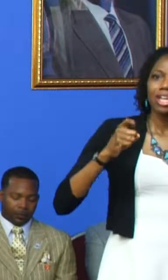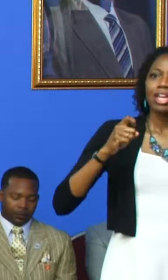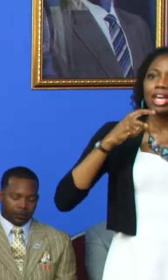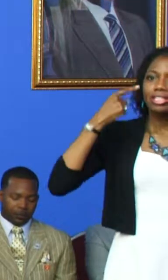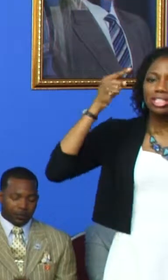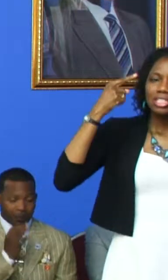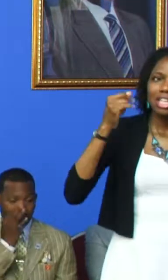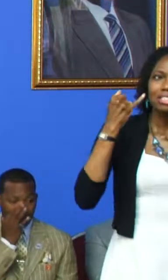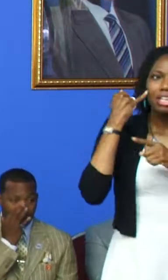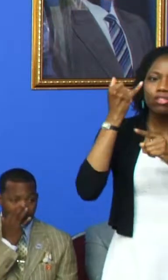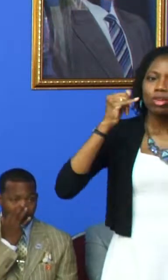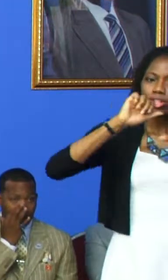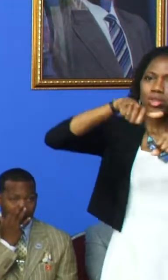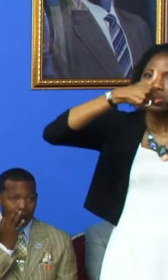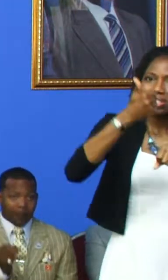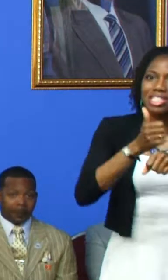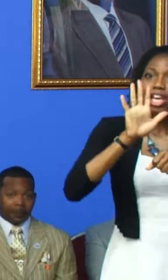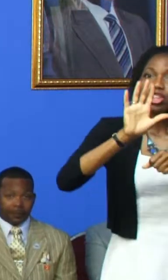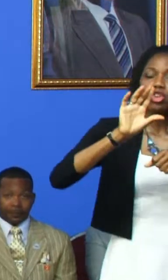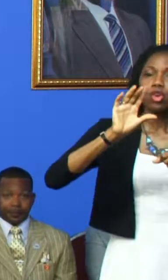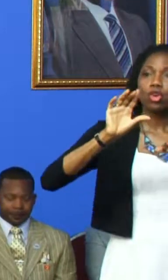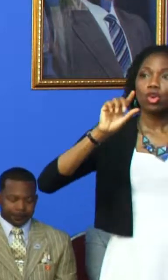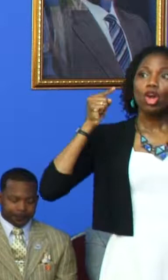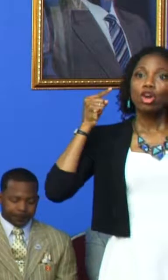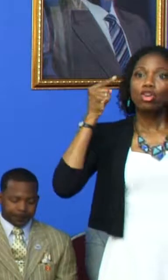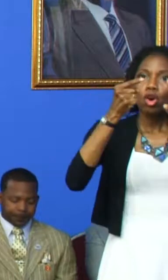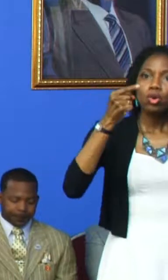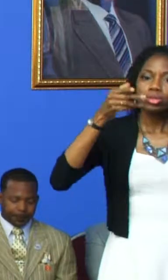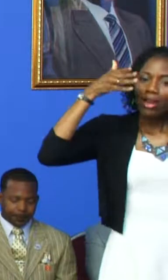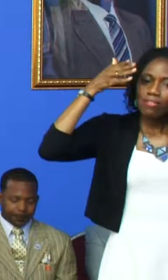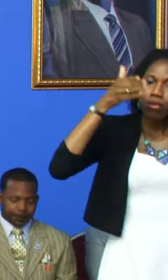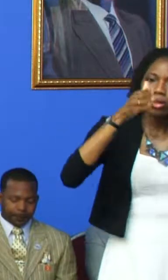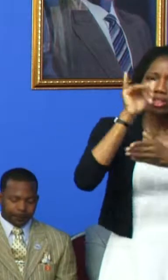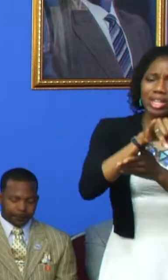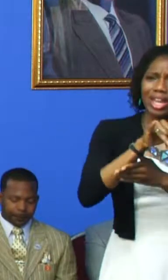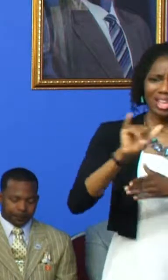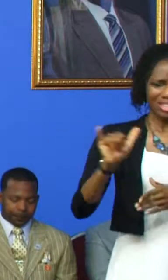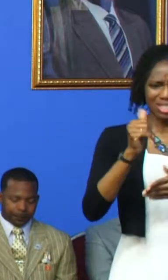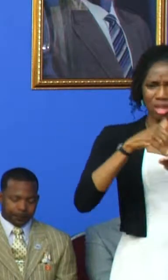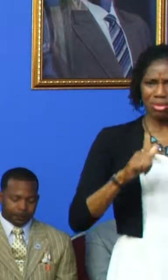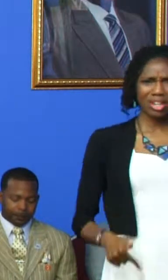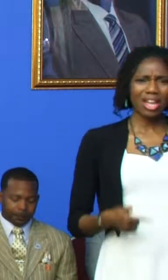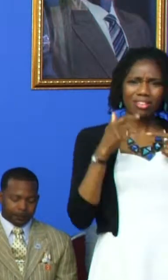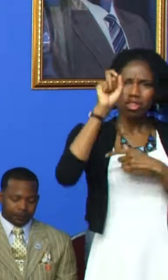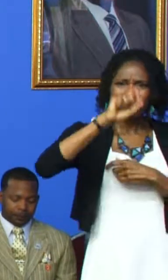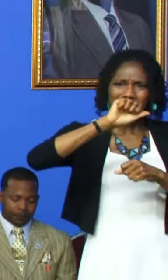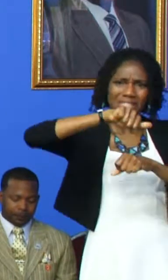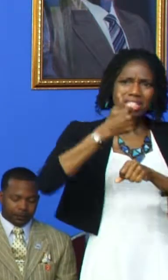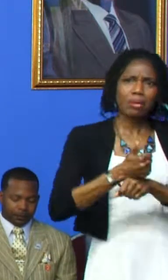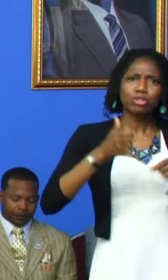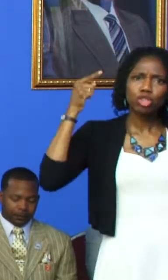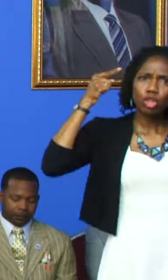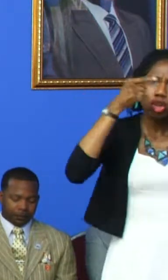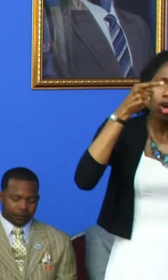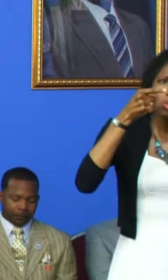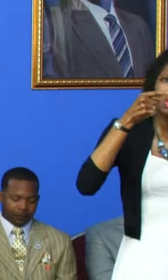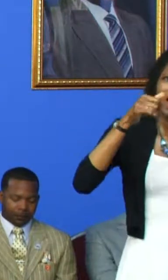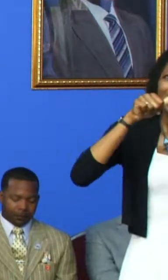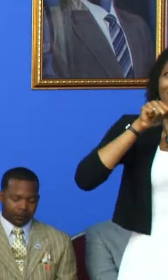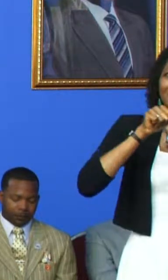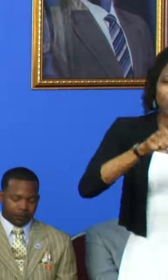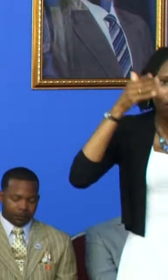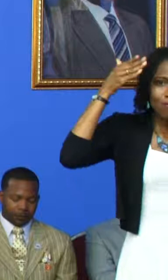focused on it. Well, the same thing in life. You got to set your goal and stay focused and mind your